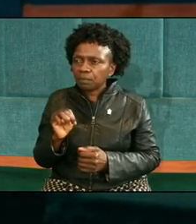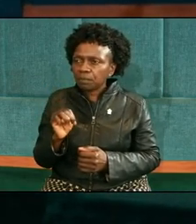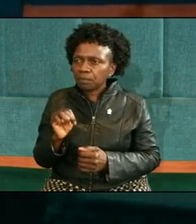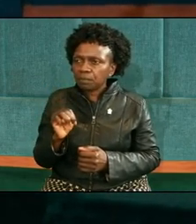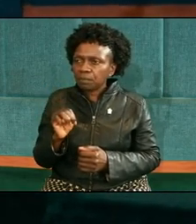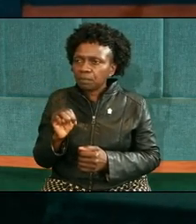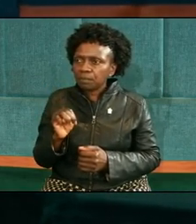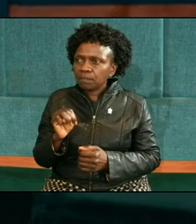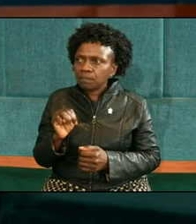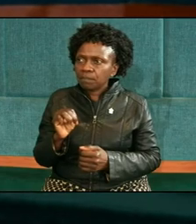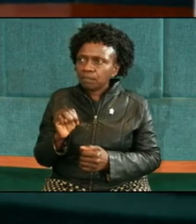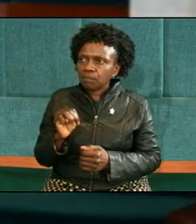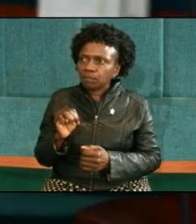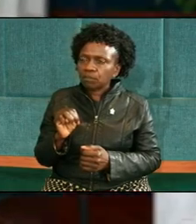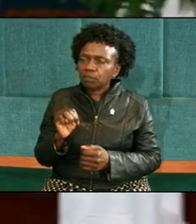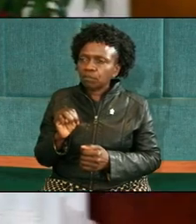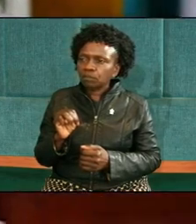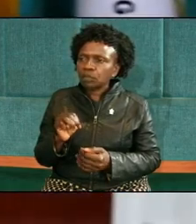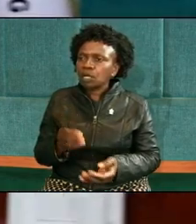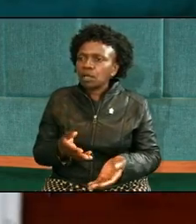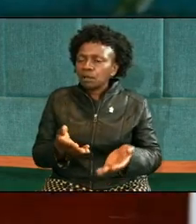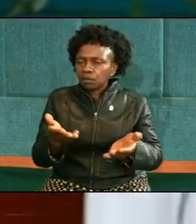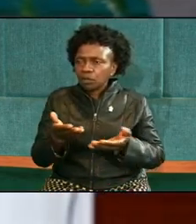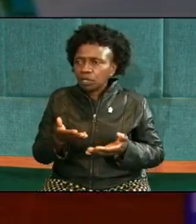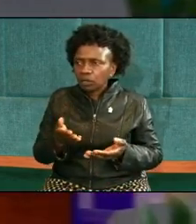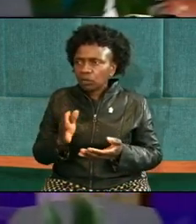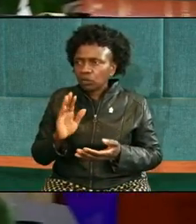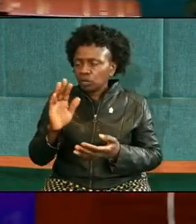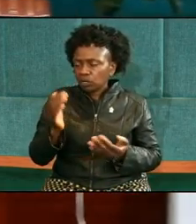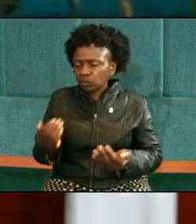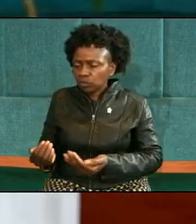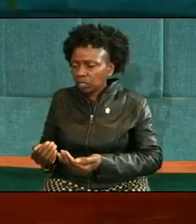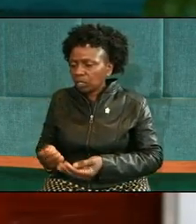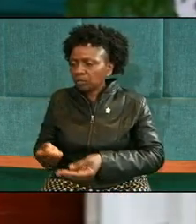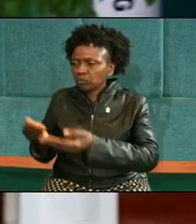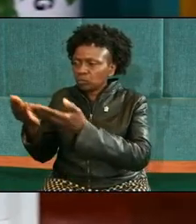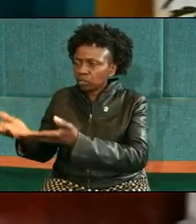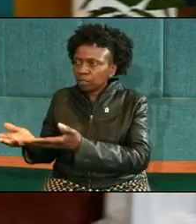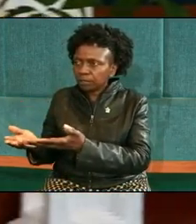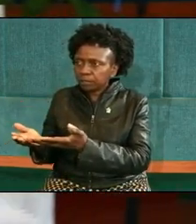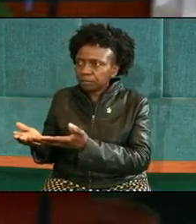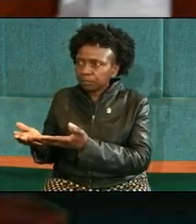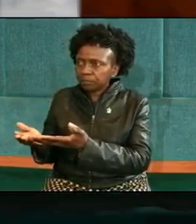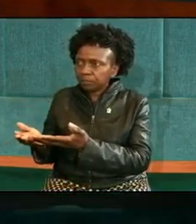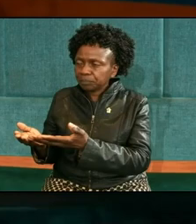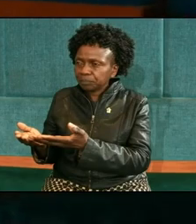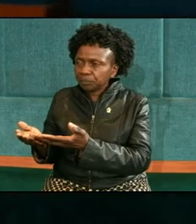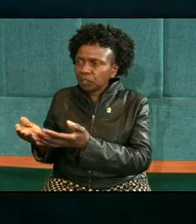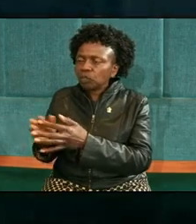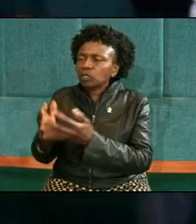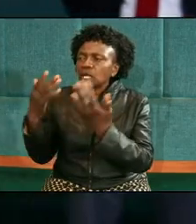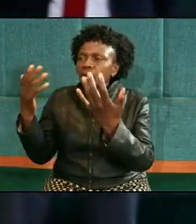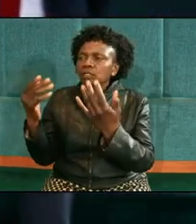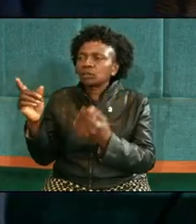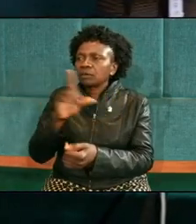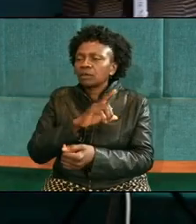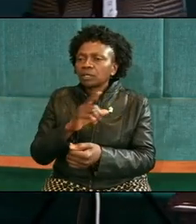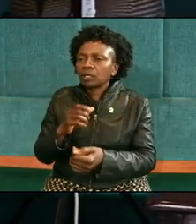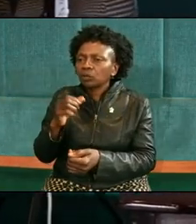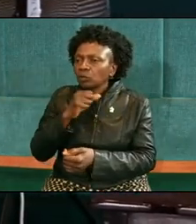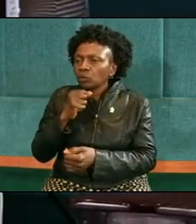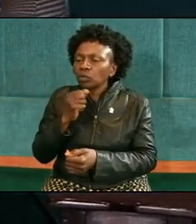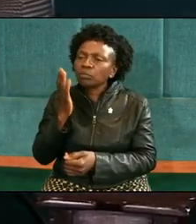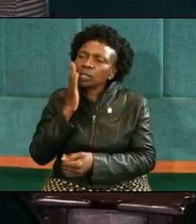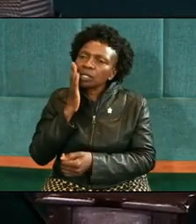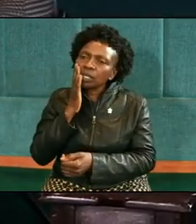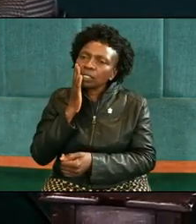children, come and put them in the hand of God. Grandmas who are here with your children,